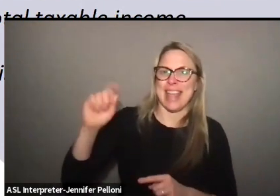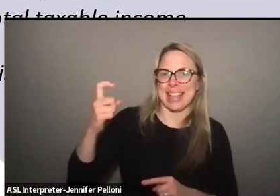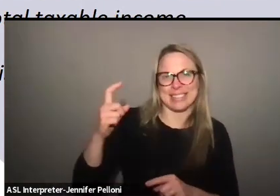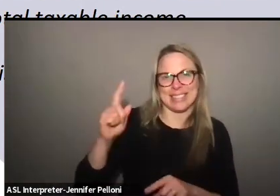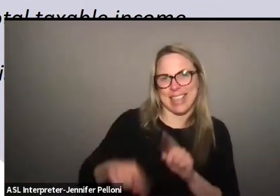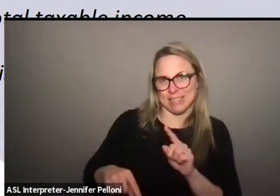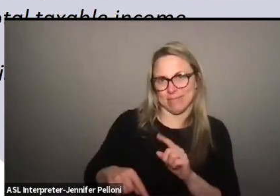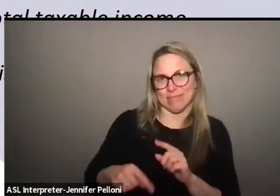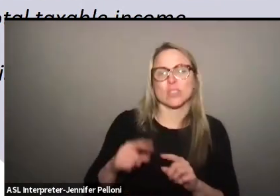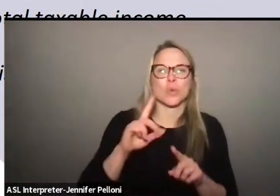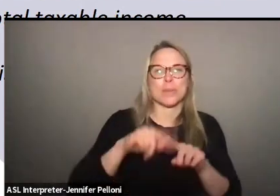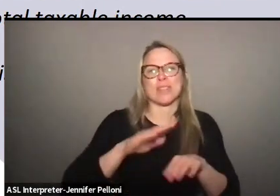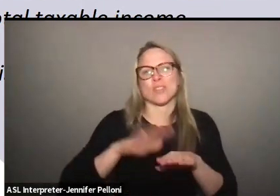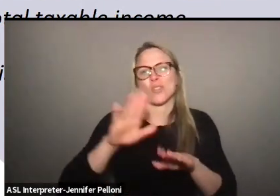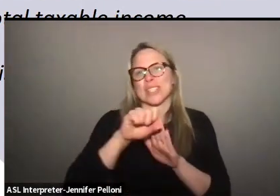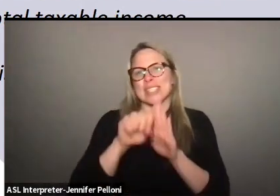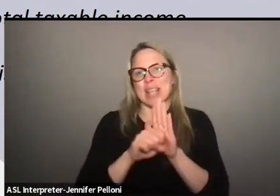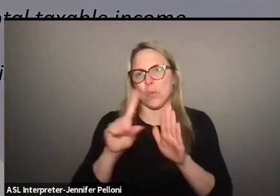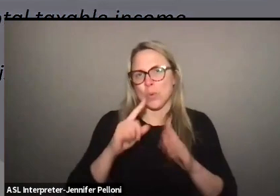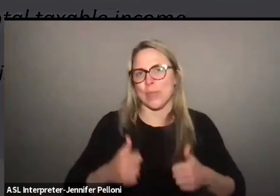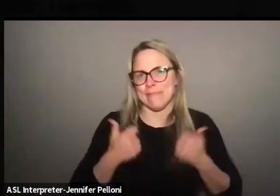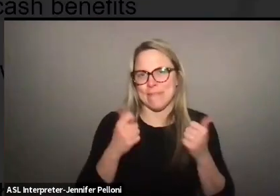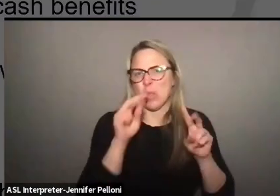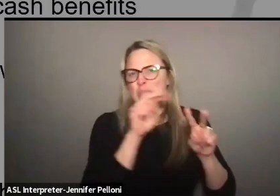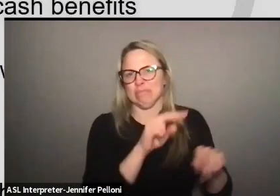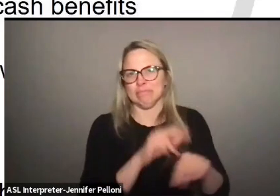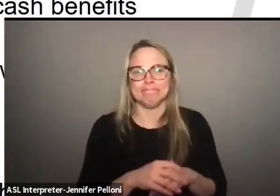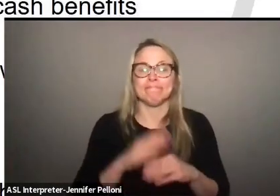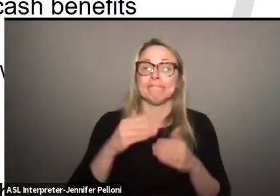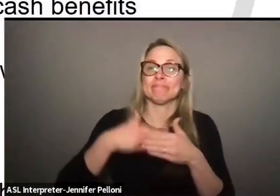residence. All right, next slide, please.